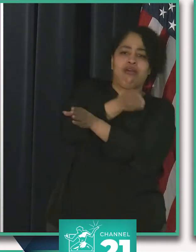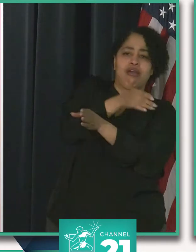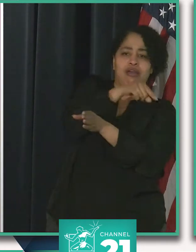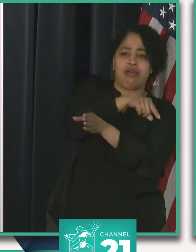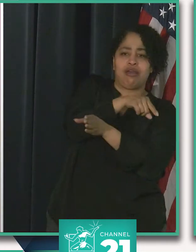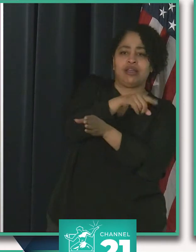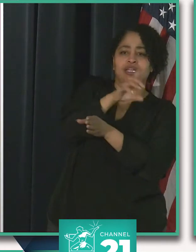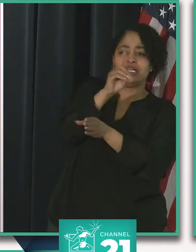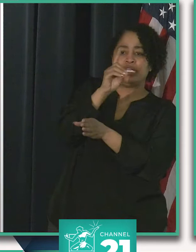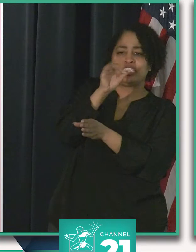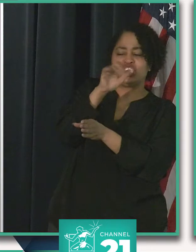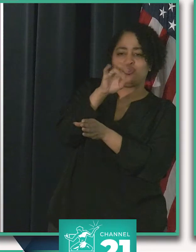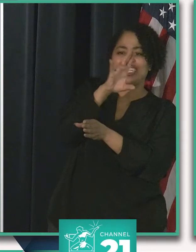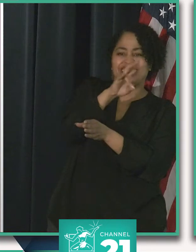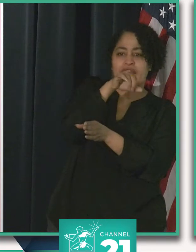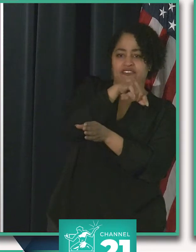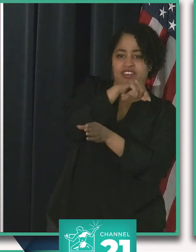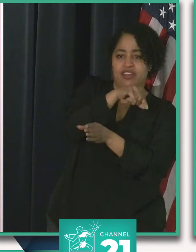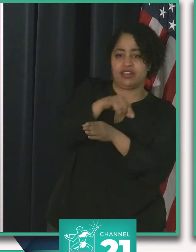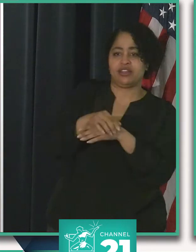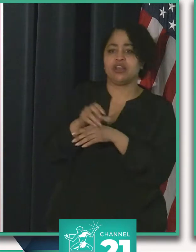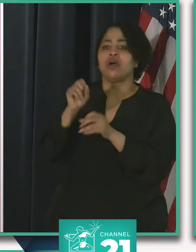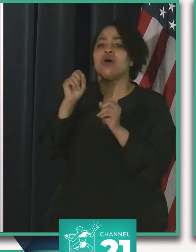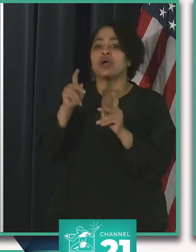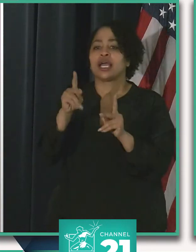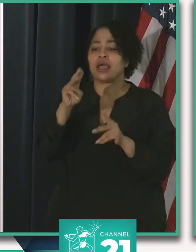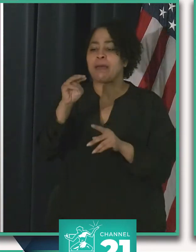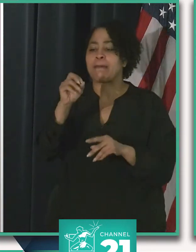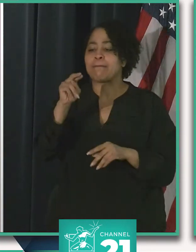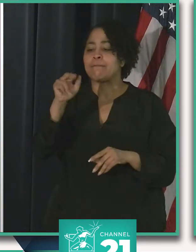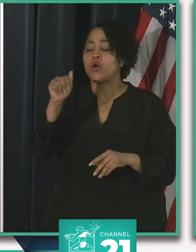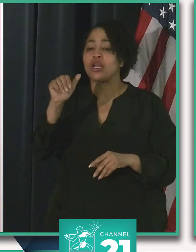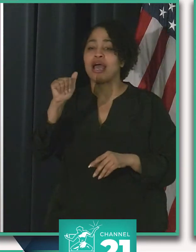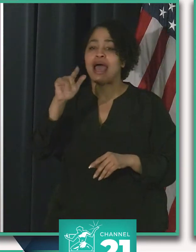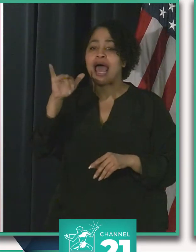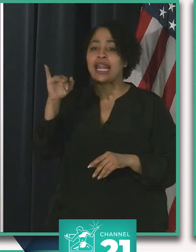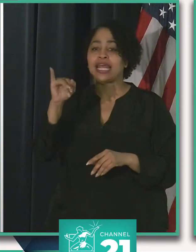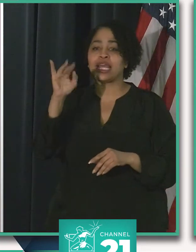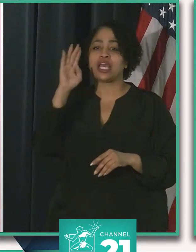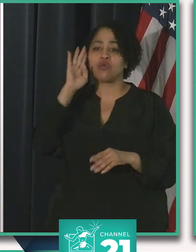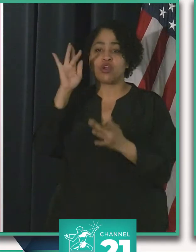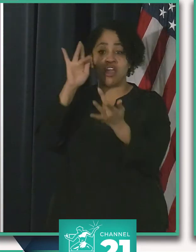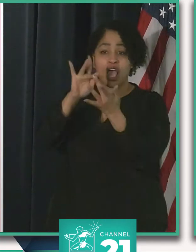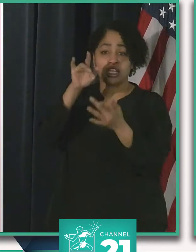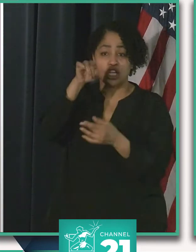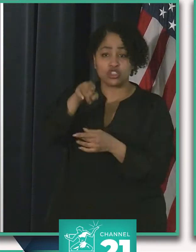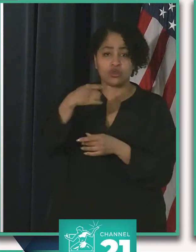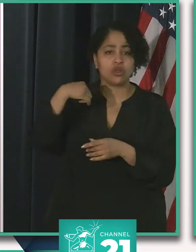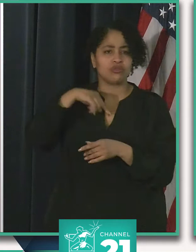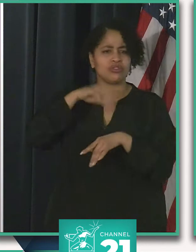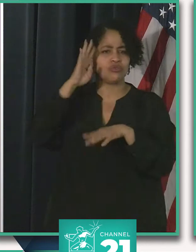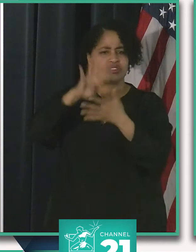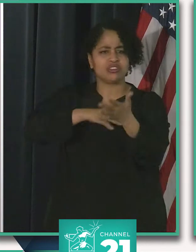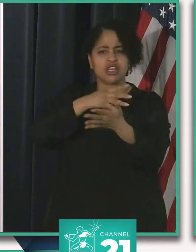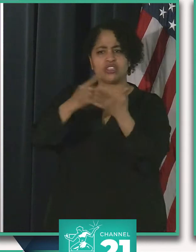other side is District 7. All right. So Mona Ali is going to reach out to you. And let's set up a Zoom call with your Black